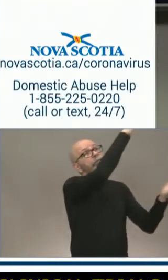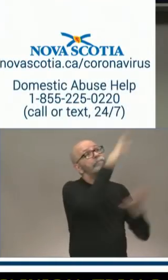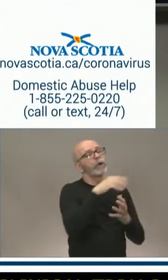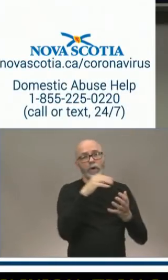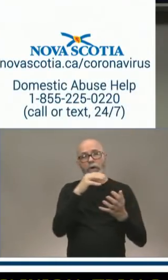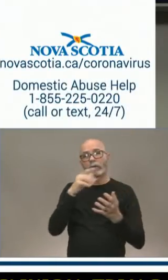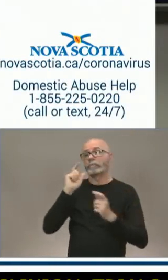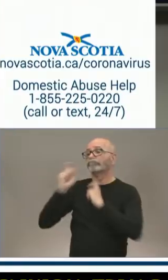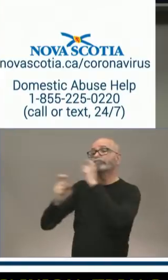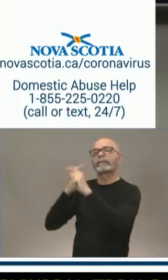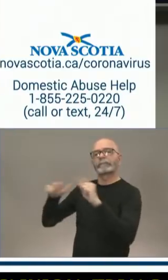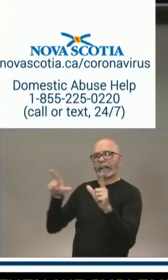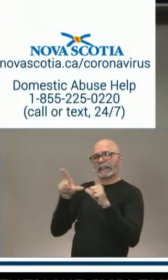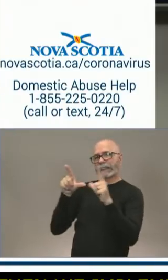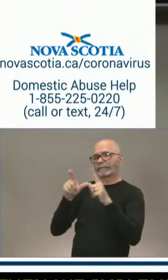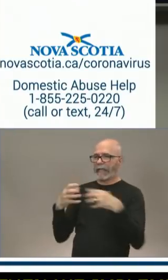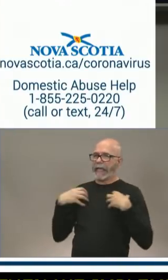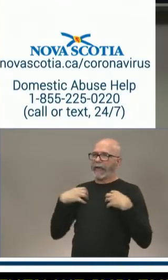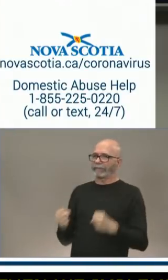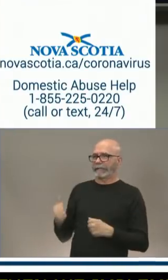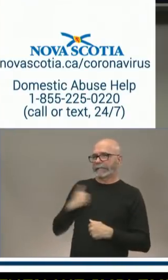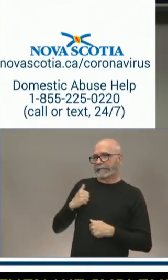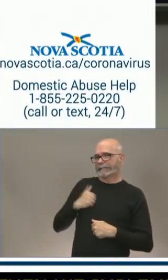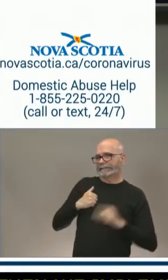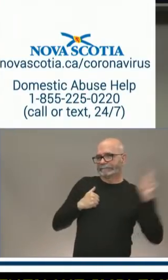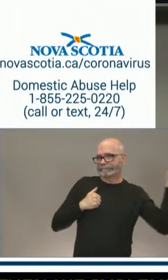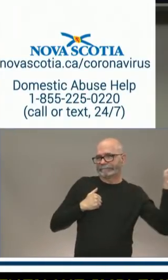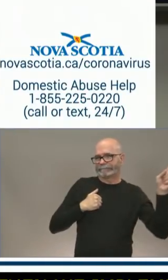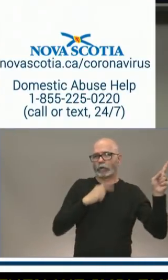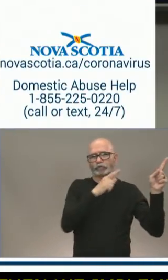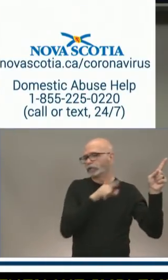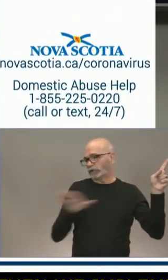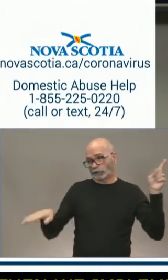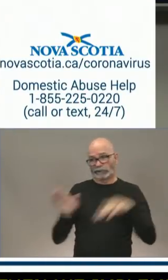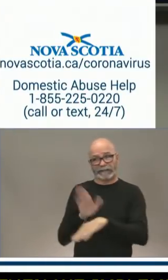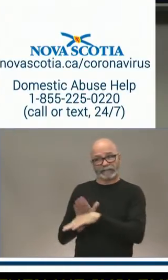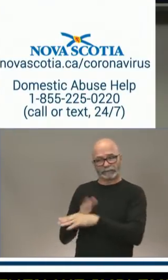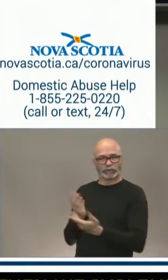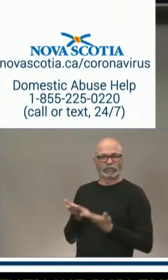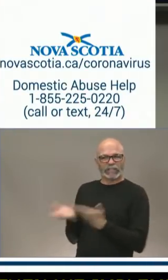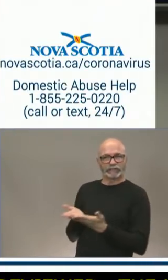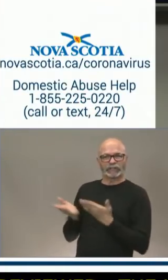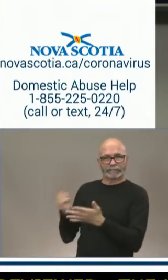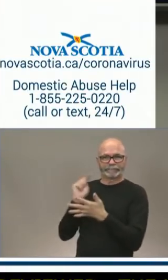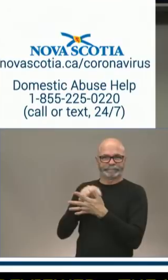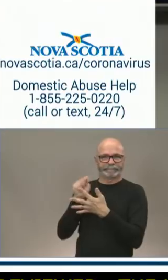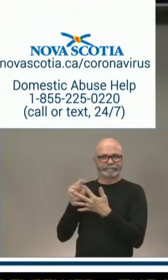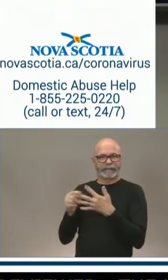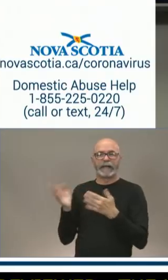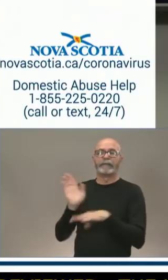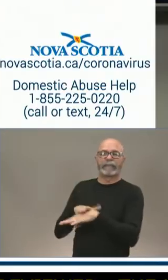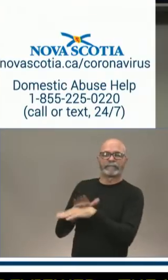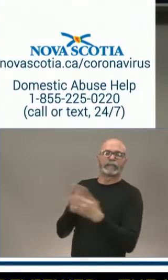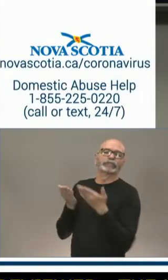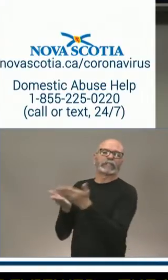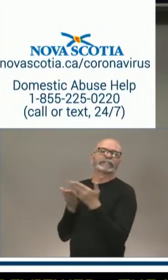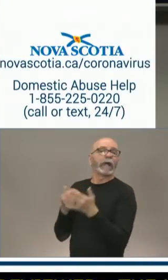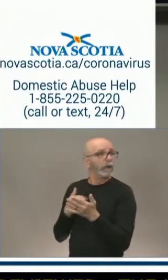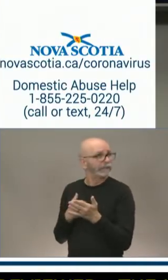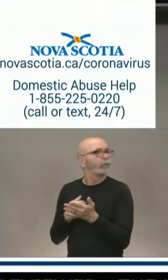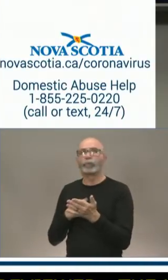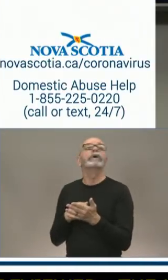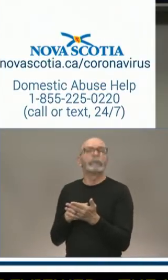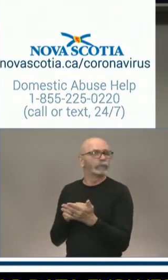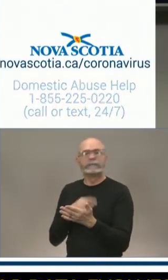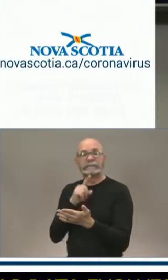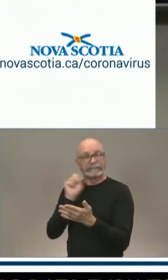data evolves. The NACI recommendations are given at a point in time, and all that changes over time. So that's why we need to expect that we're going to have